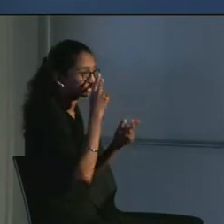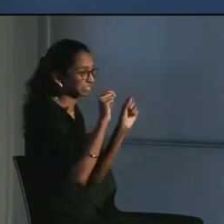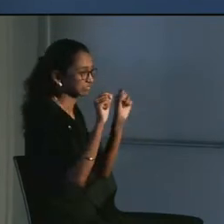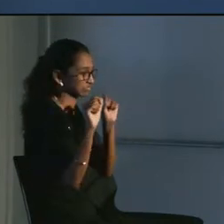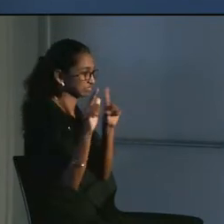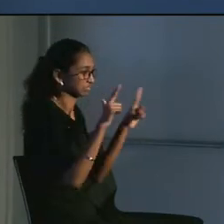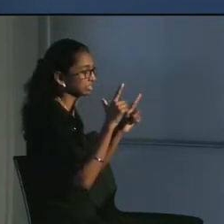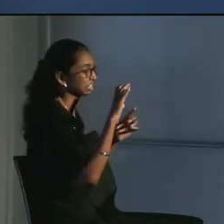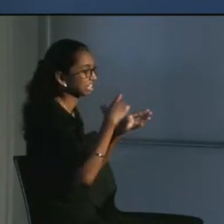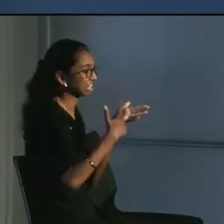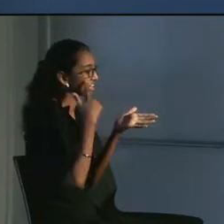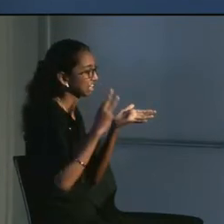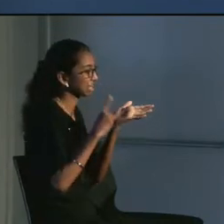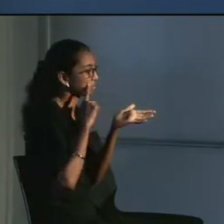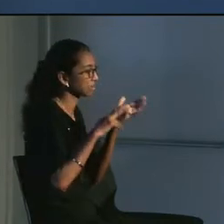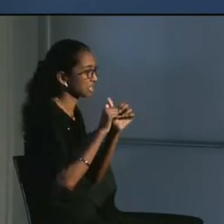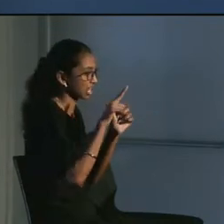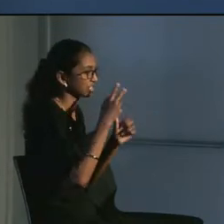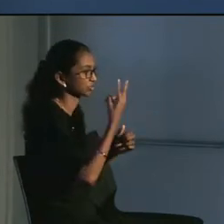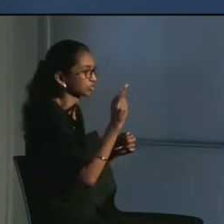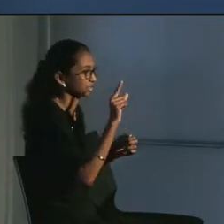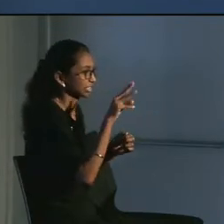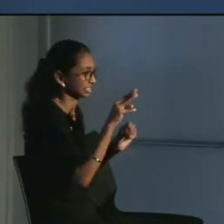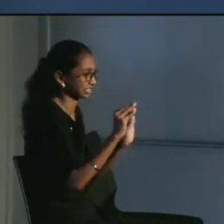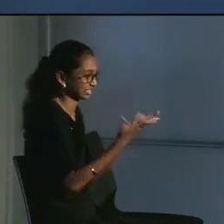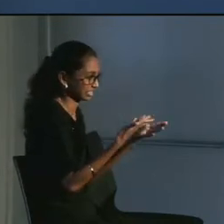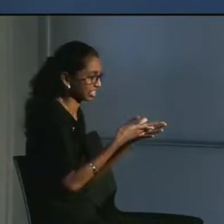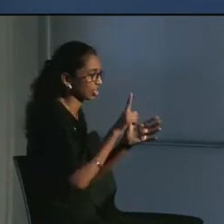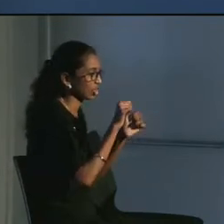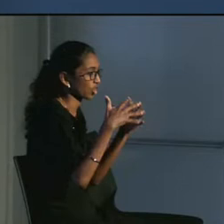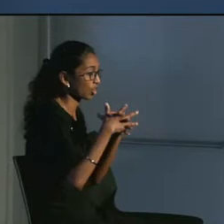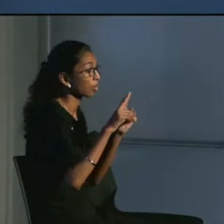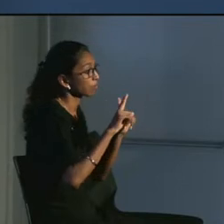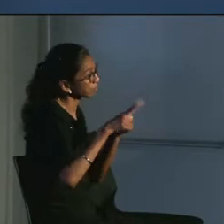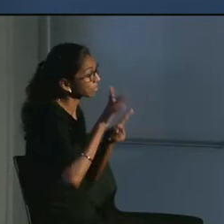a criminal law in 2013. But at that time, to